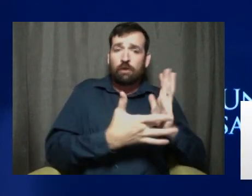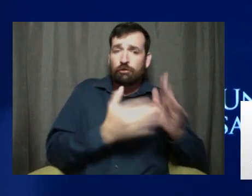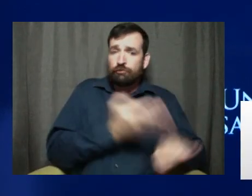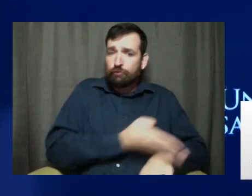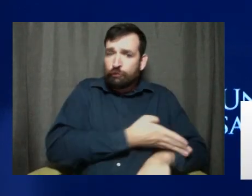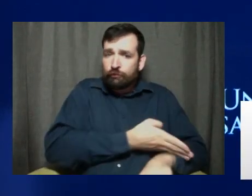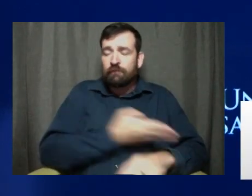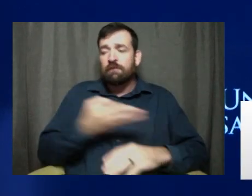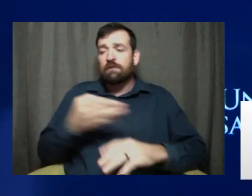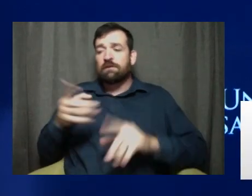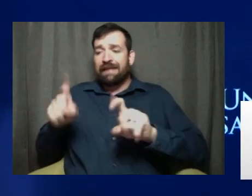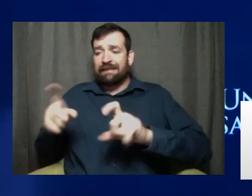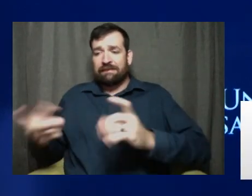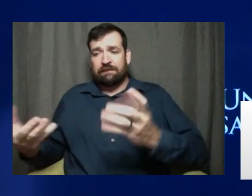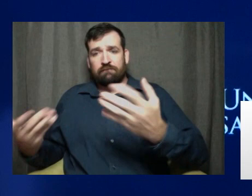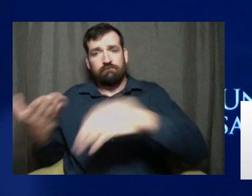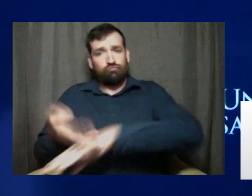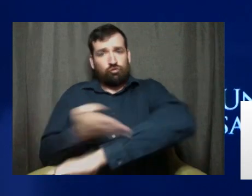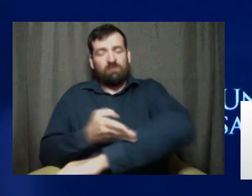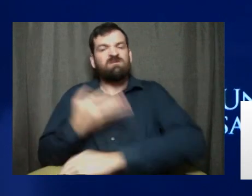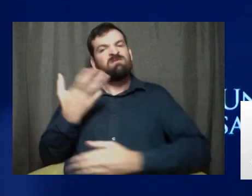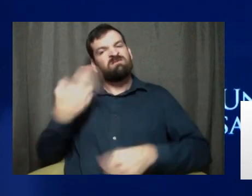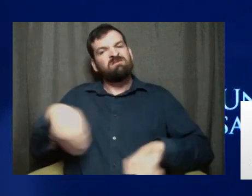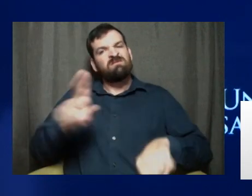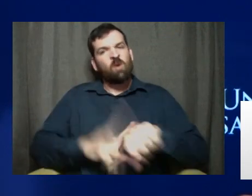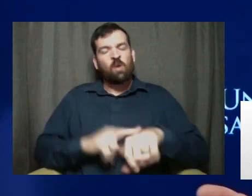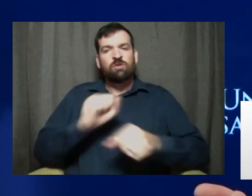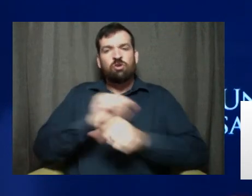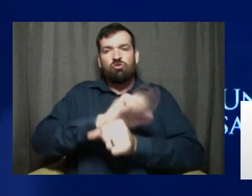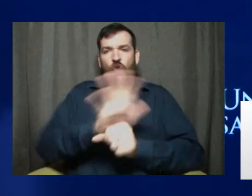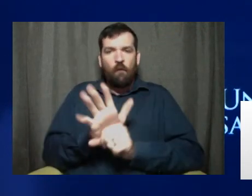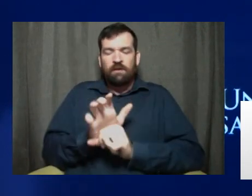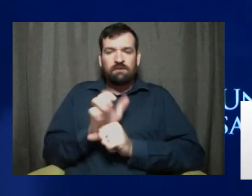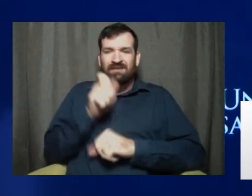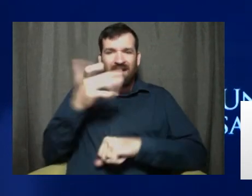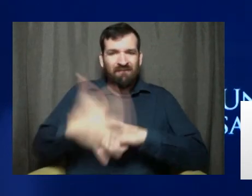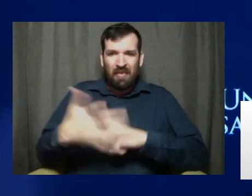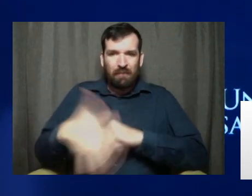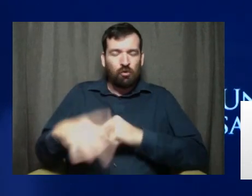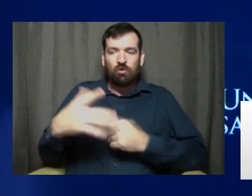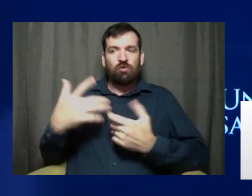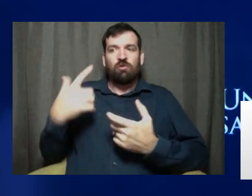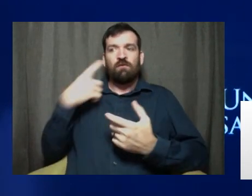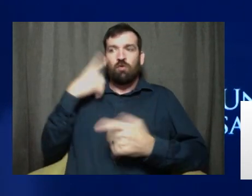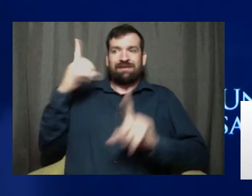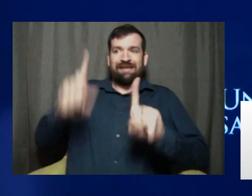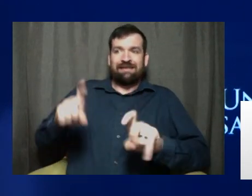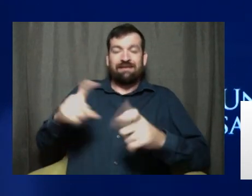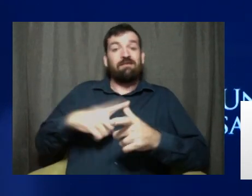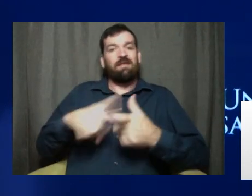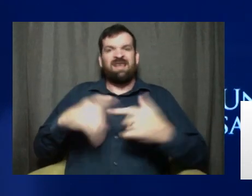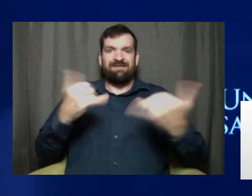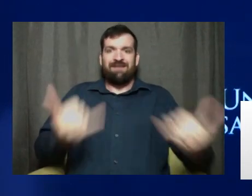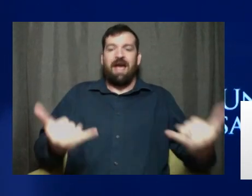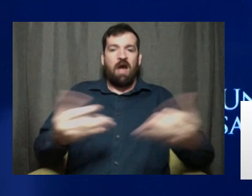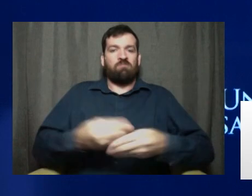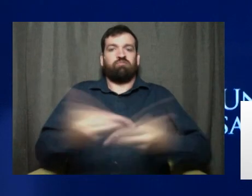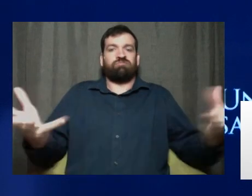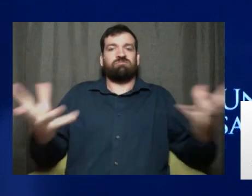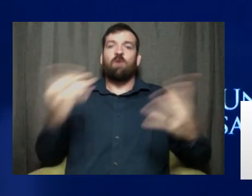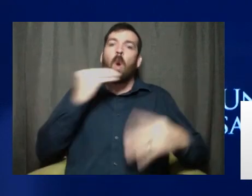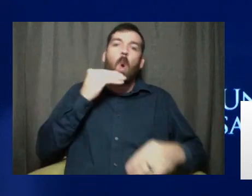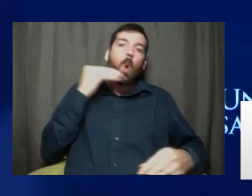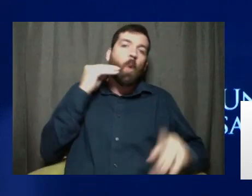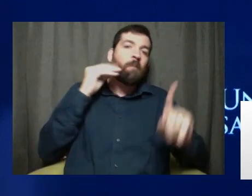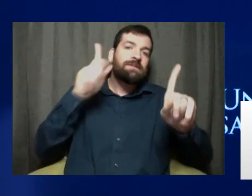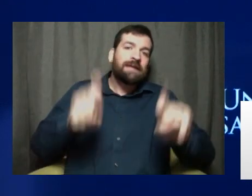everybody probably understands as COVID first came out, it wasn't really a commercially available testing. And now you have all the in-home testing. And so it's kind of, when